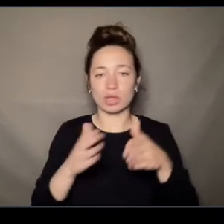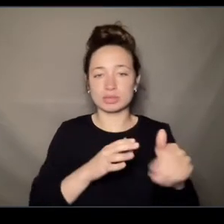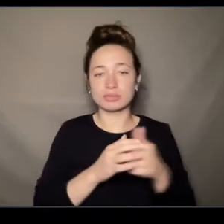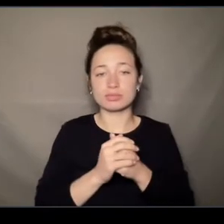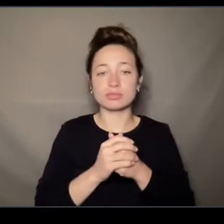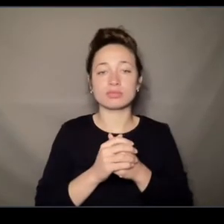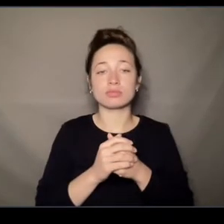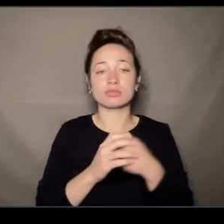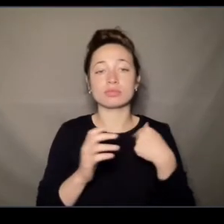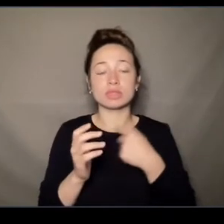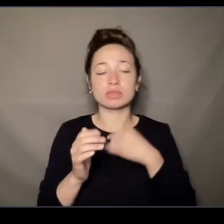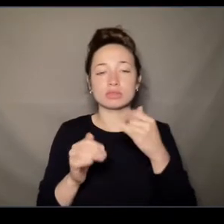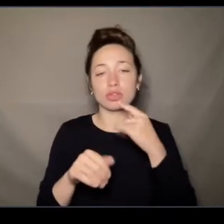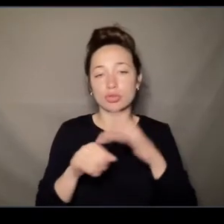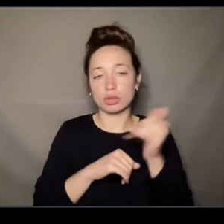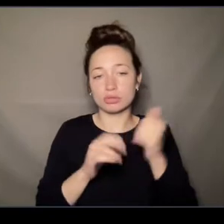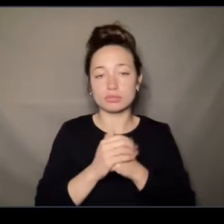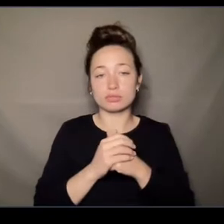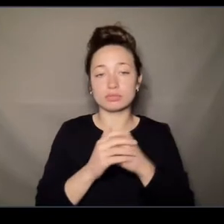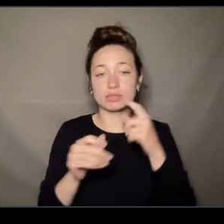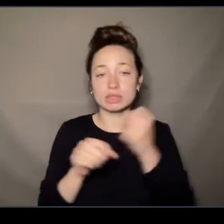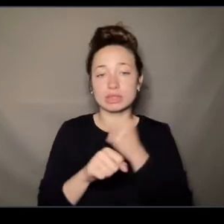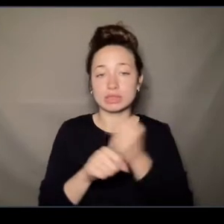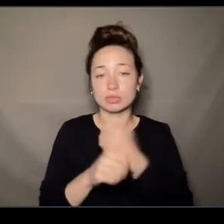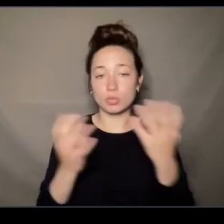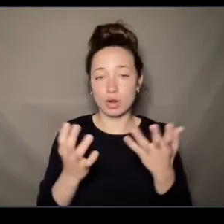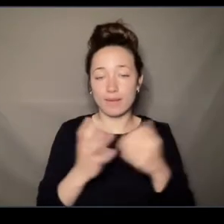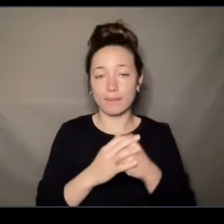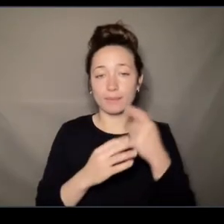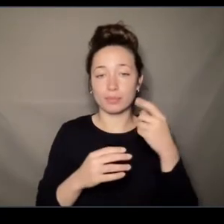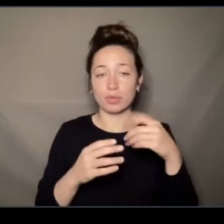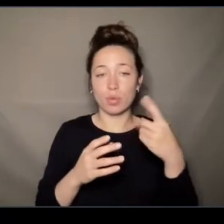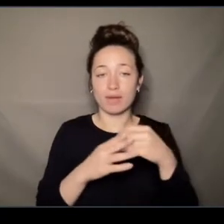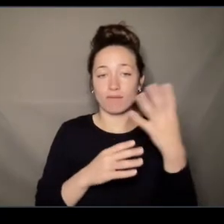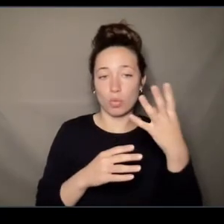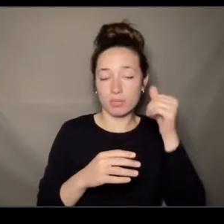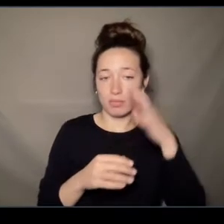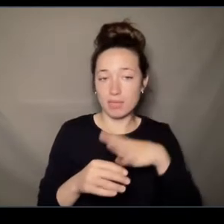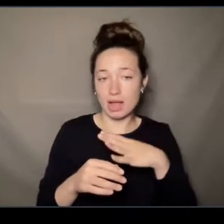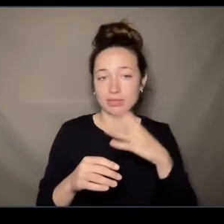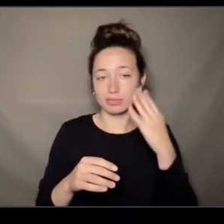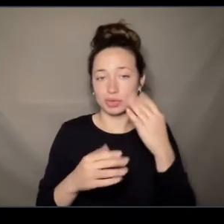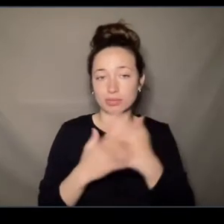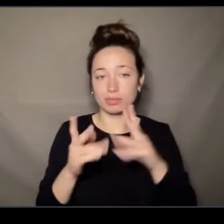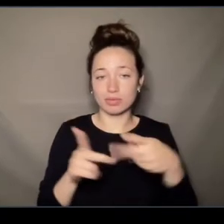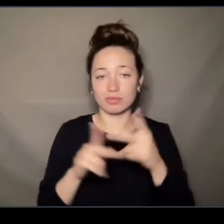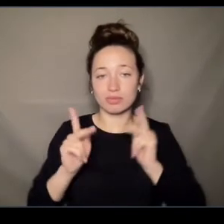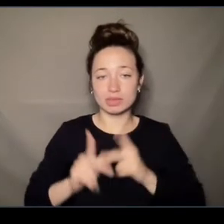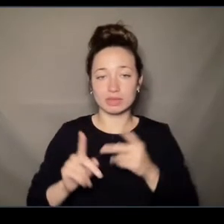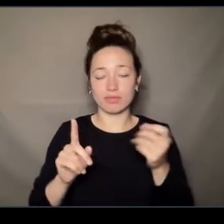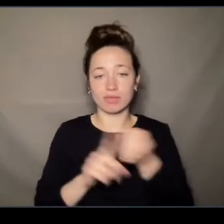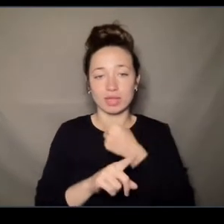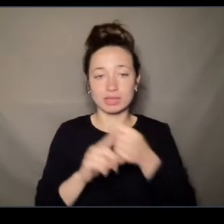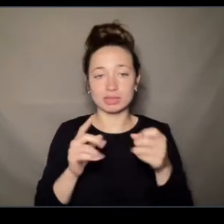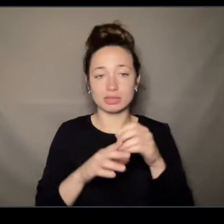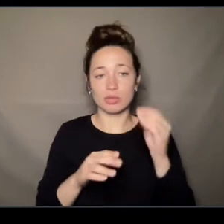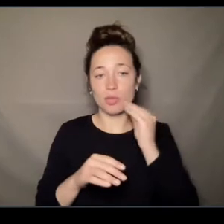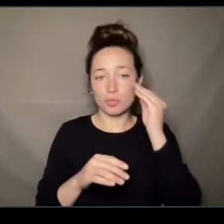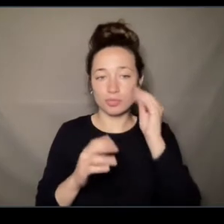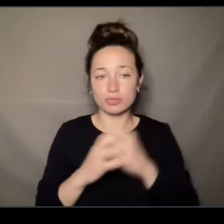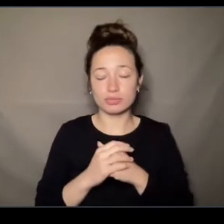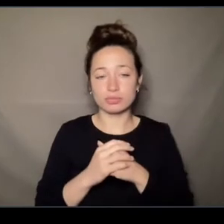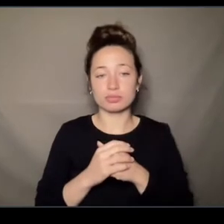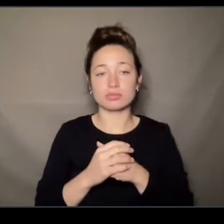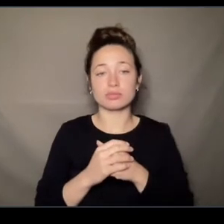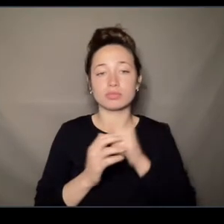ways. Well, as I said earlier, the statistics are 1 in 4 men have experienced some type of physical violence in their home. So it is not